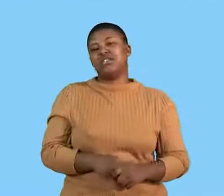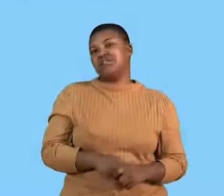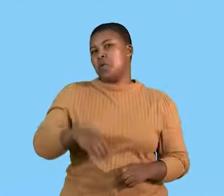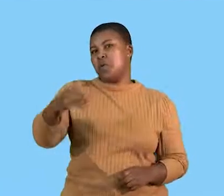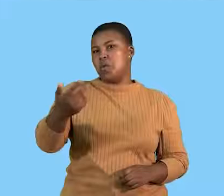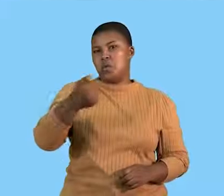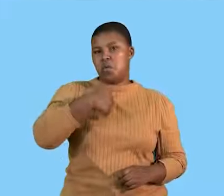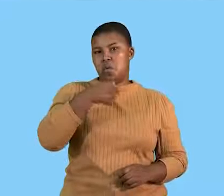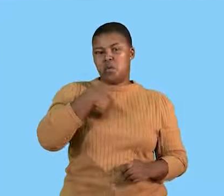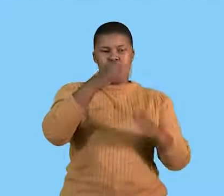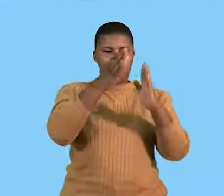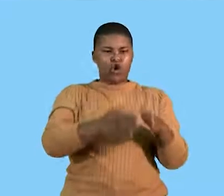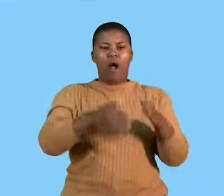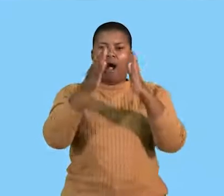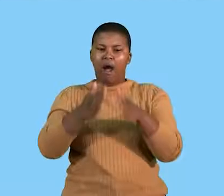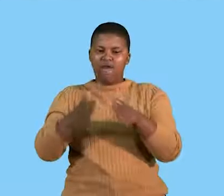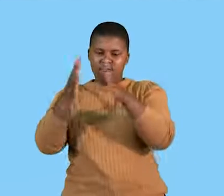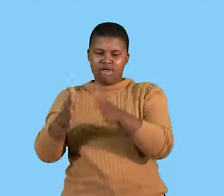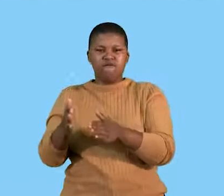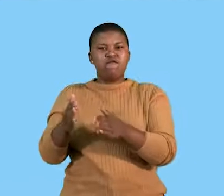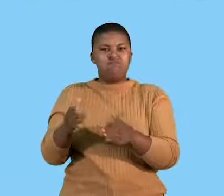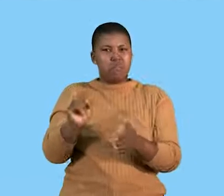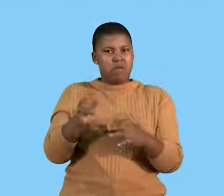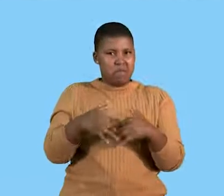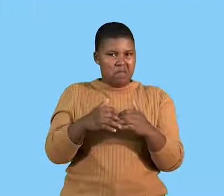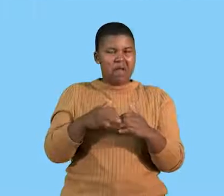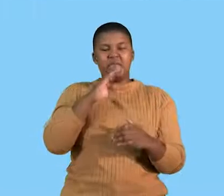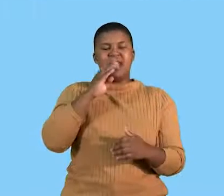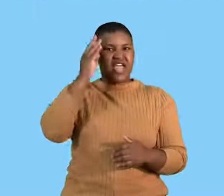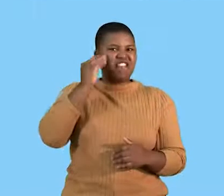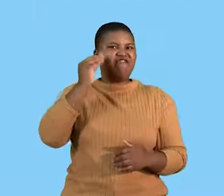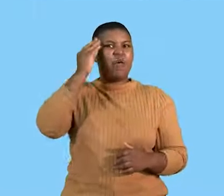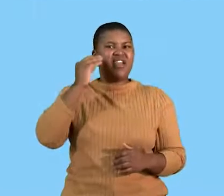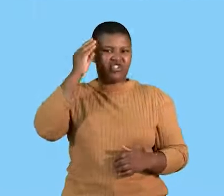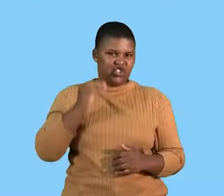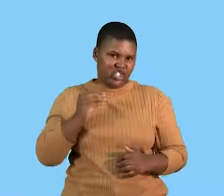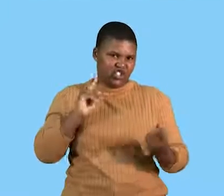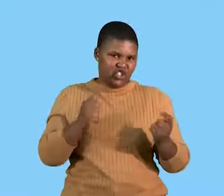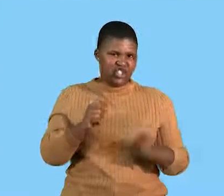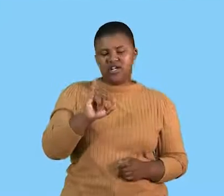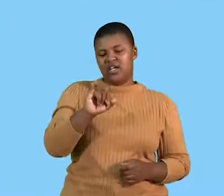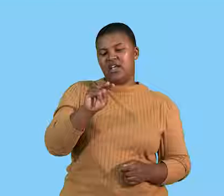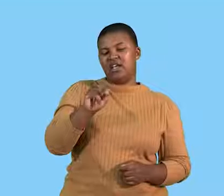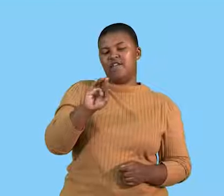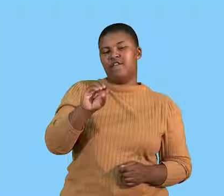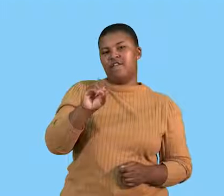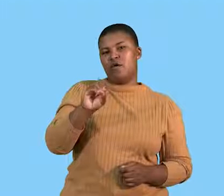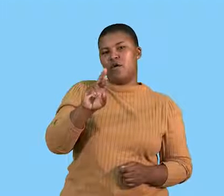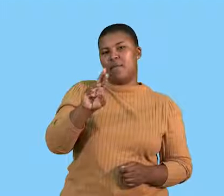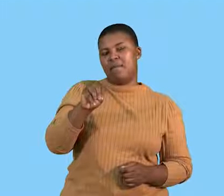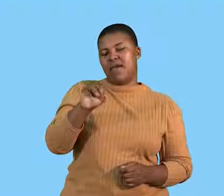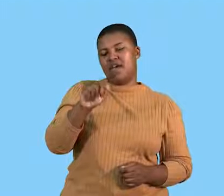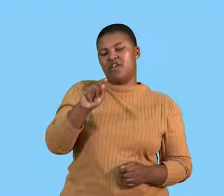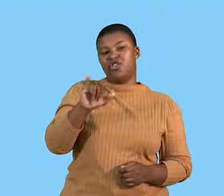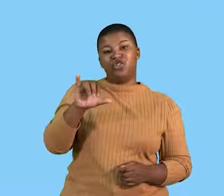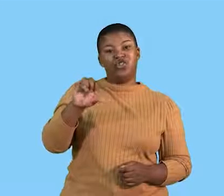reports or we make graphs with that data, we call it information. So this